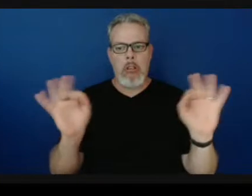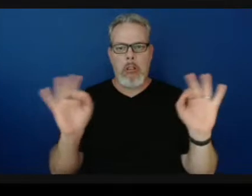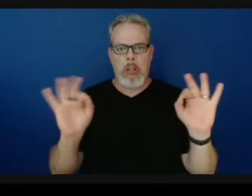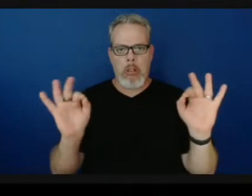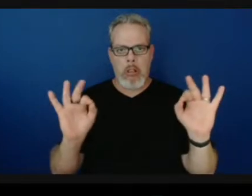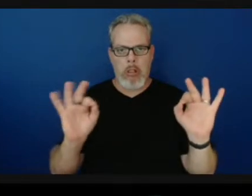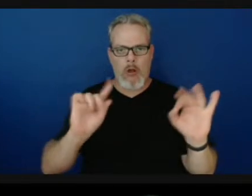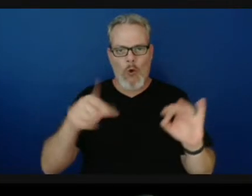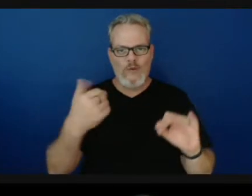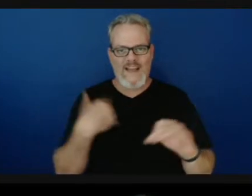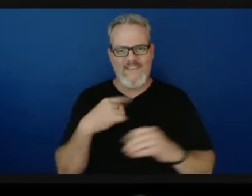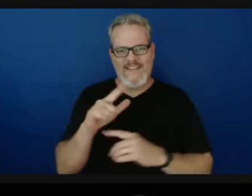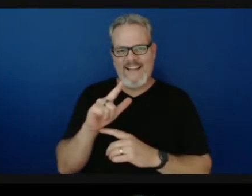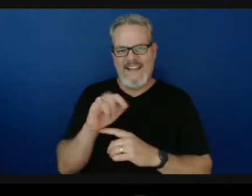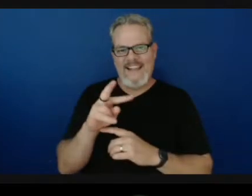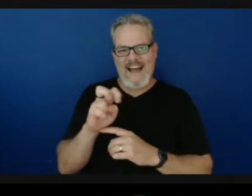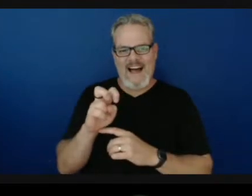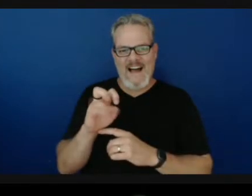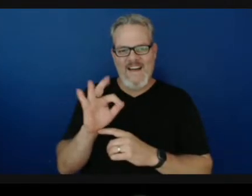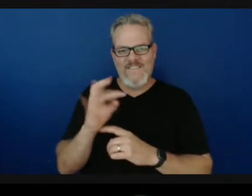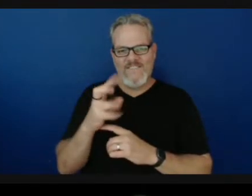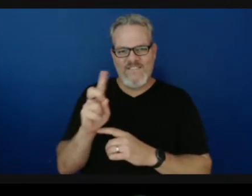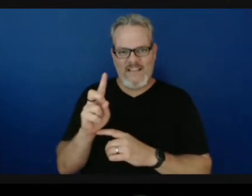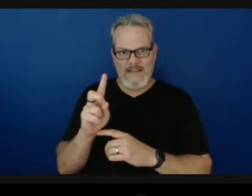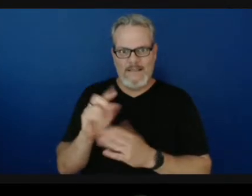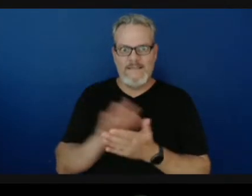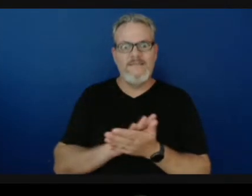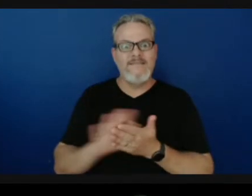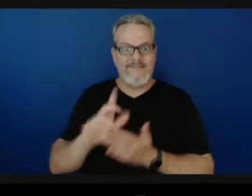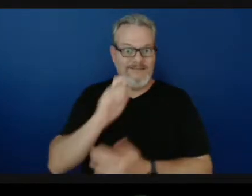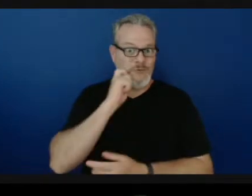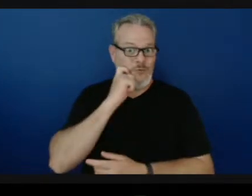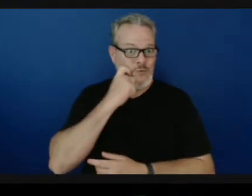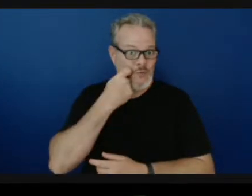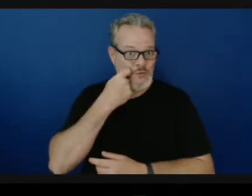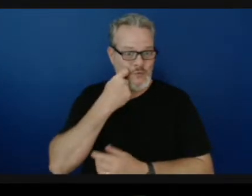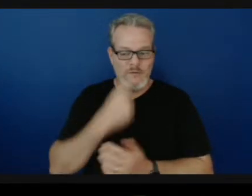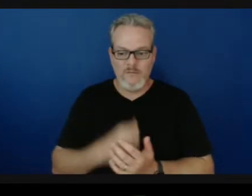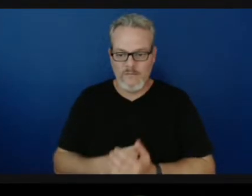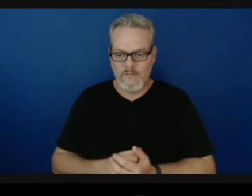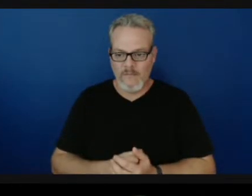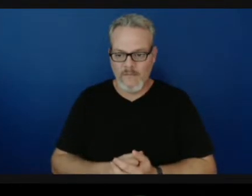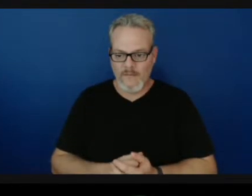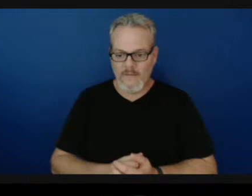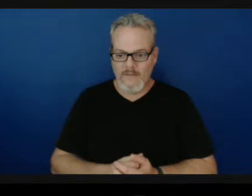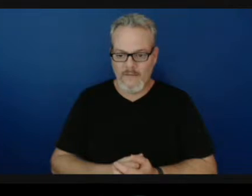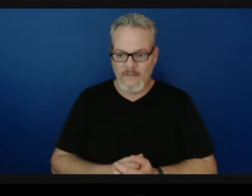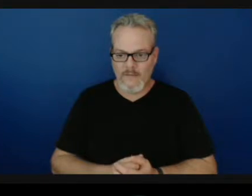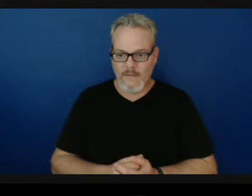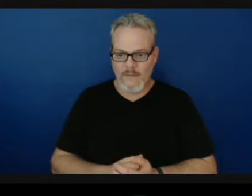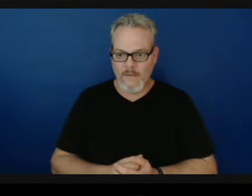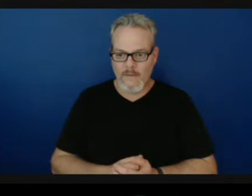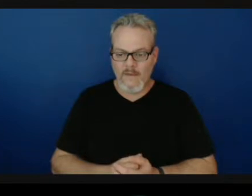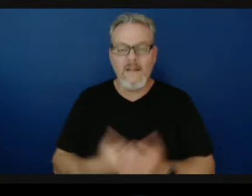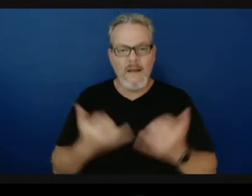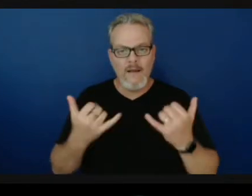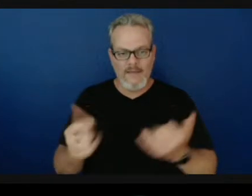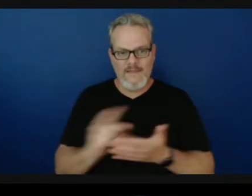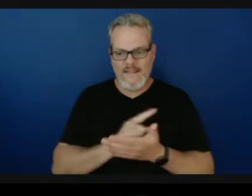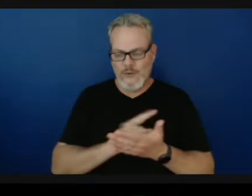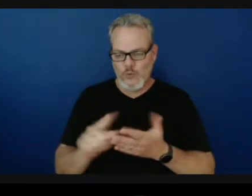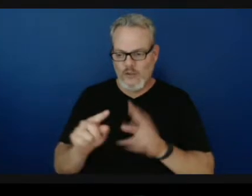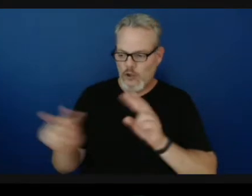feedback, which is pretty cool. So those are our limited observations this week. We'll get into the